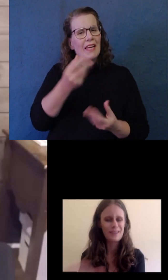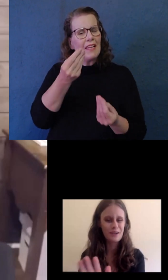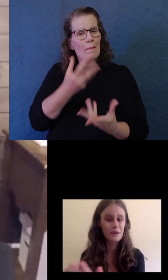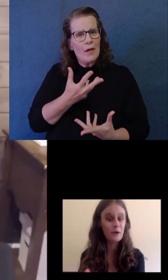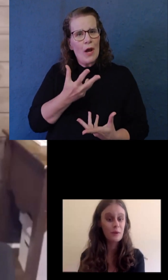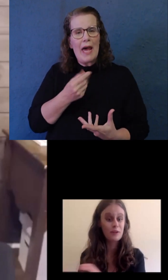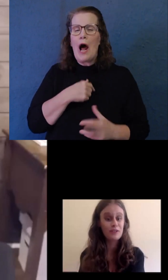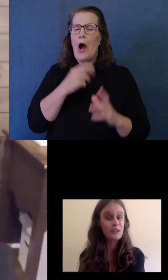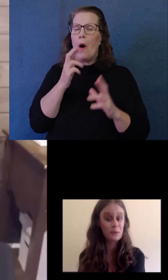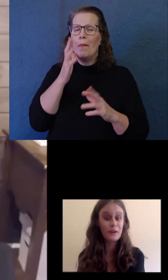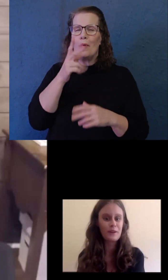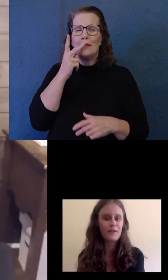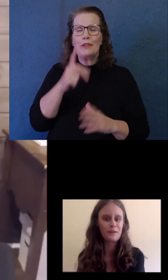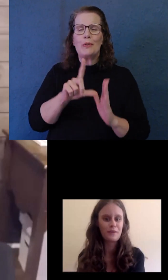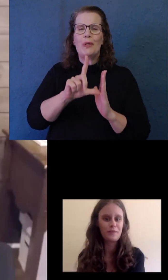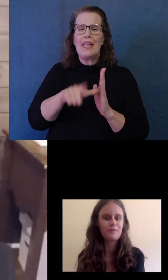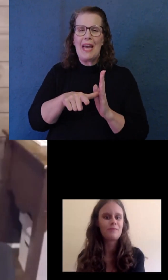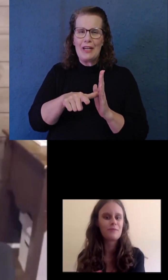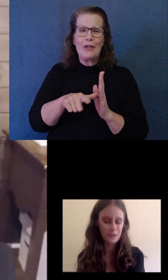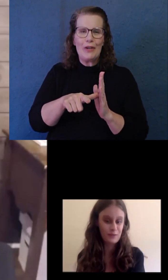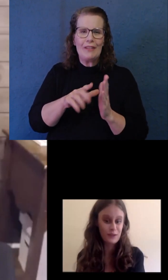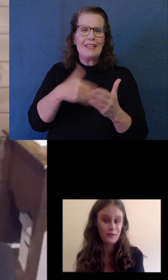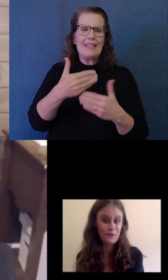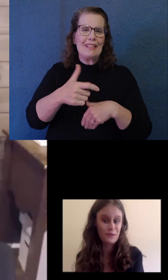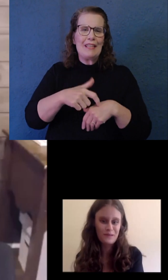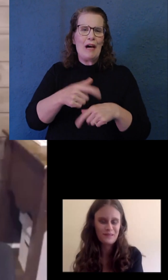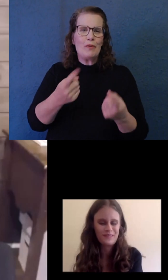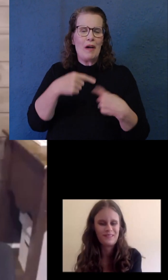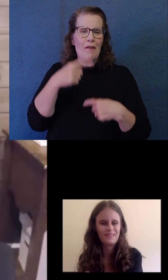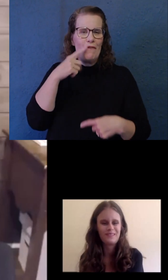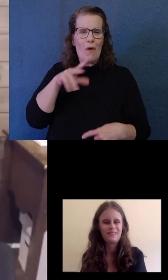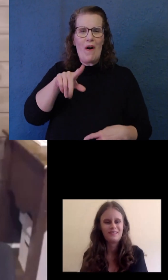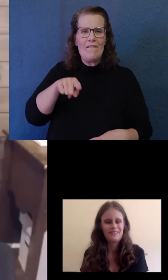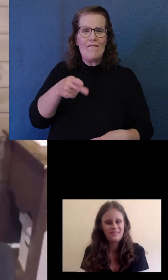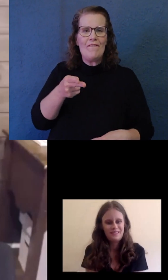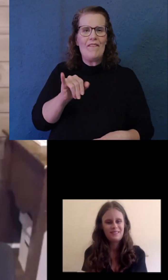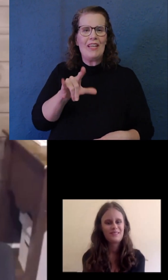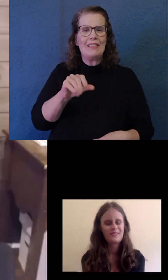And I guess I hope I'll just see you later at your next physical.